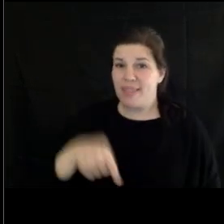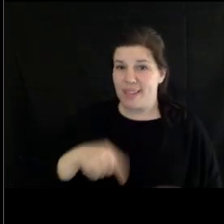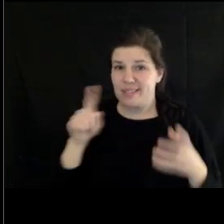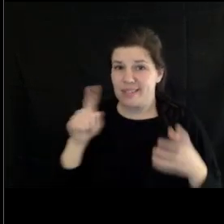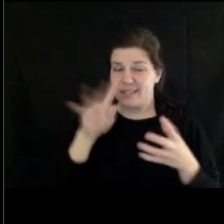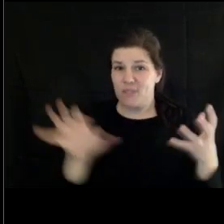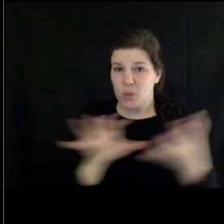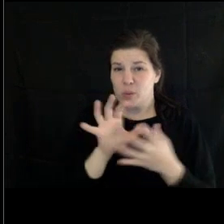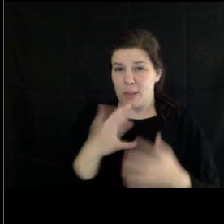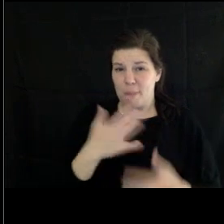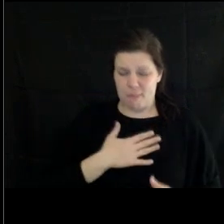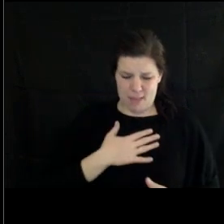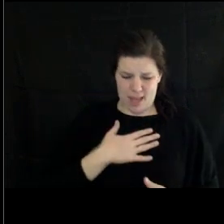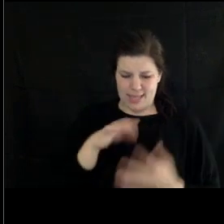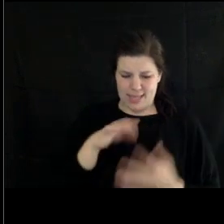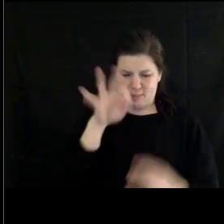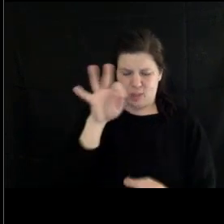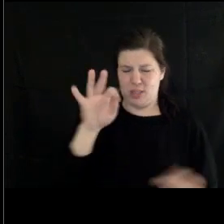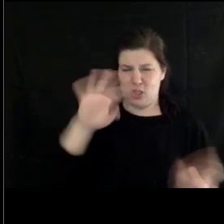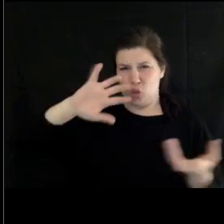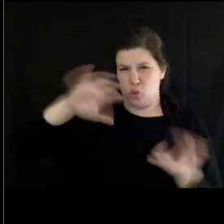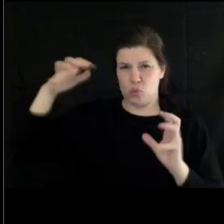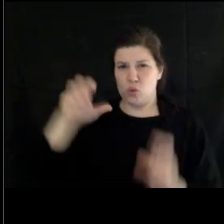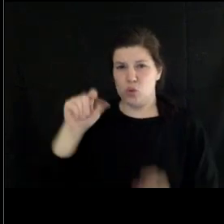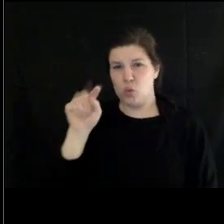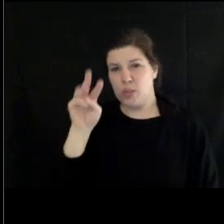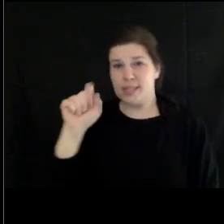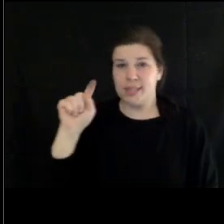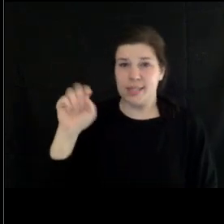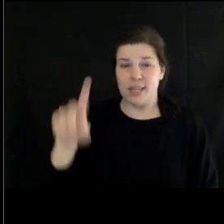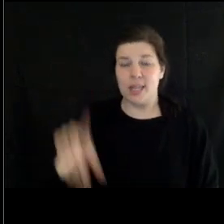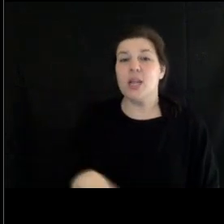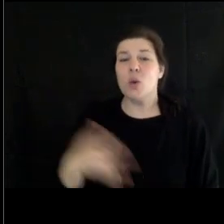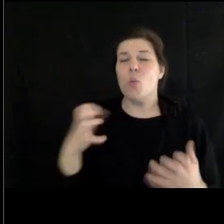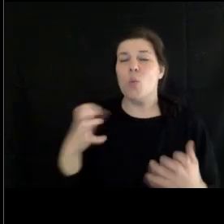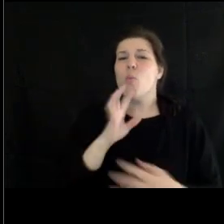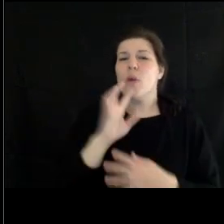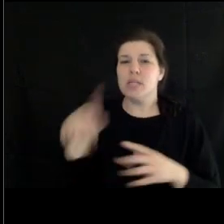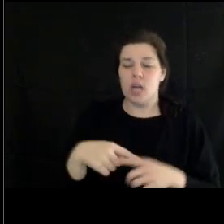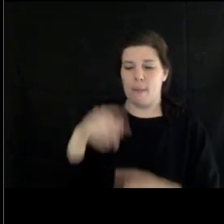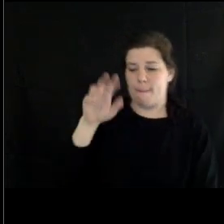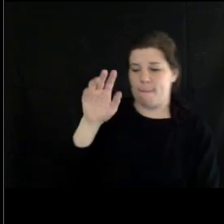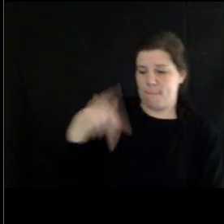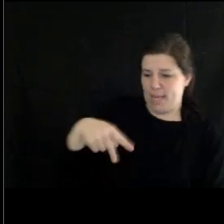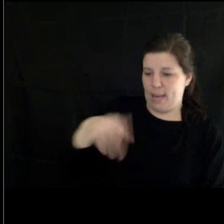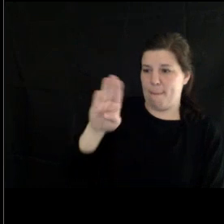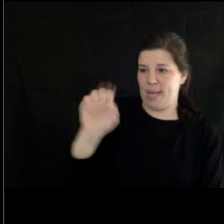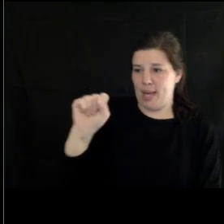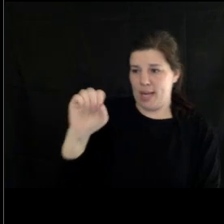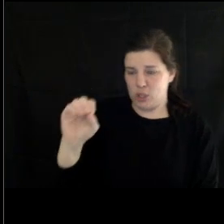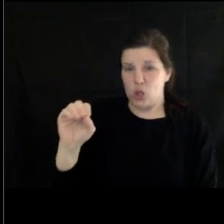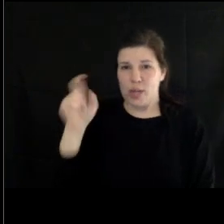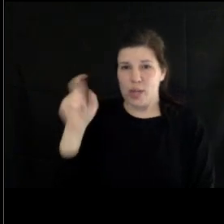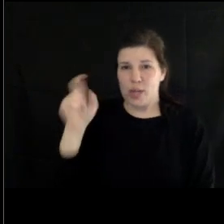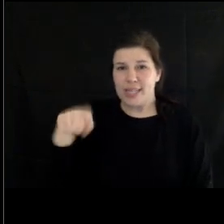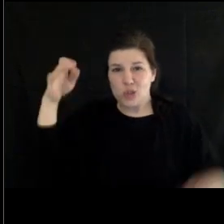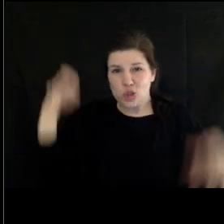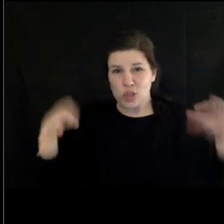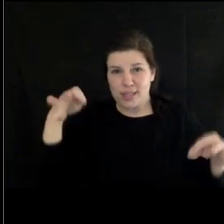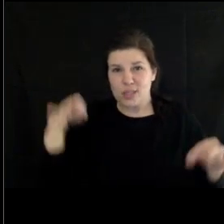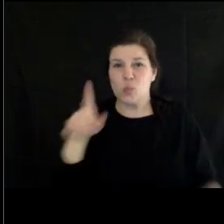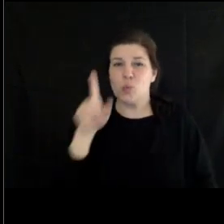is really twisted. We want to talk about, PBSO coming in here, justice. What we need right now is for Stanley